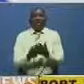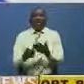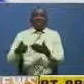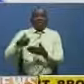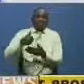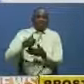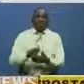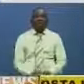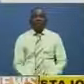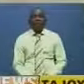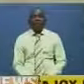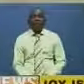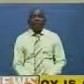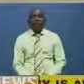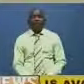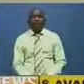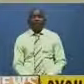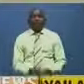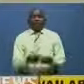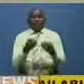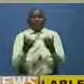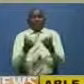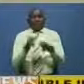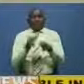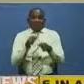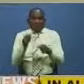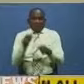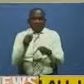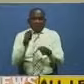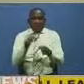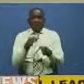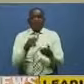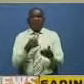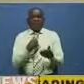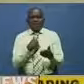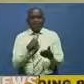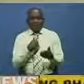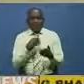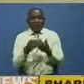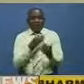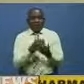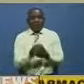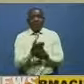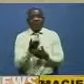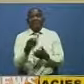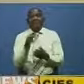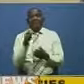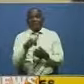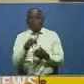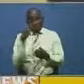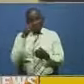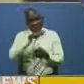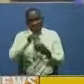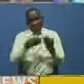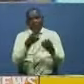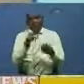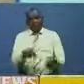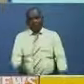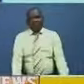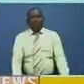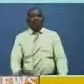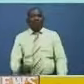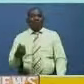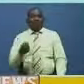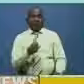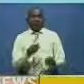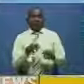target audience. It takes time for you to hide whatever content for you to get the following you want. So we try